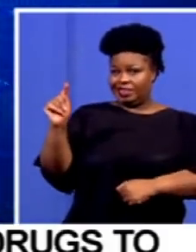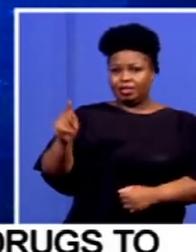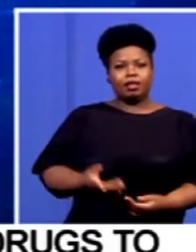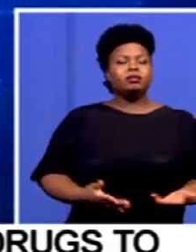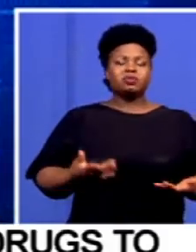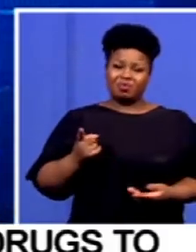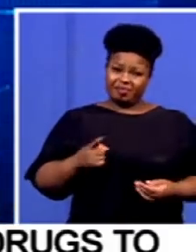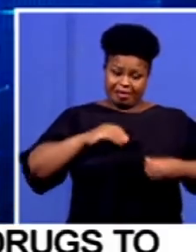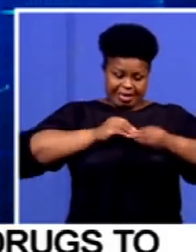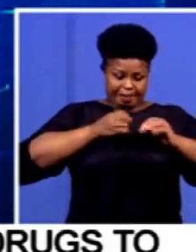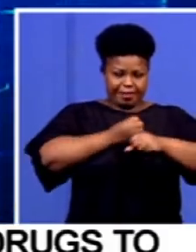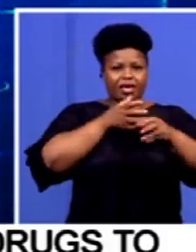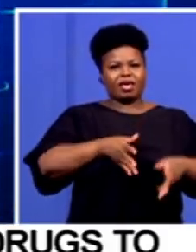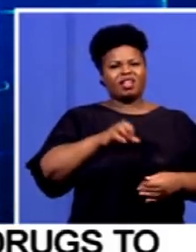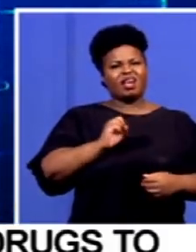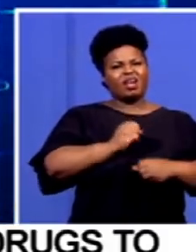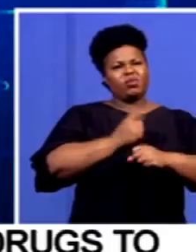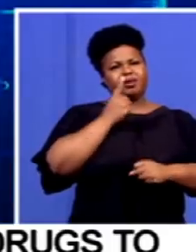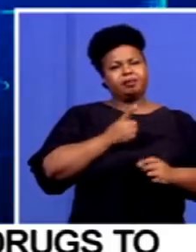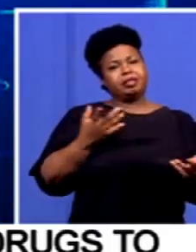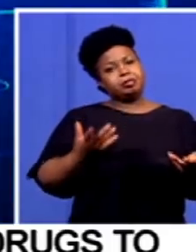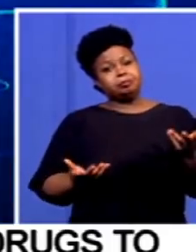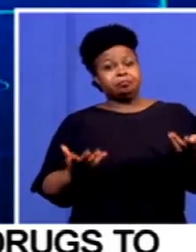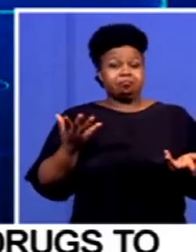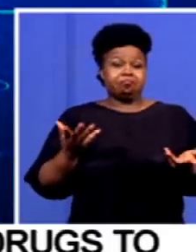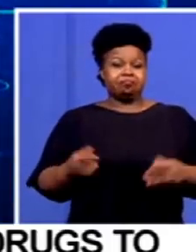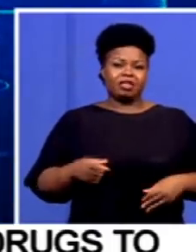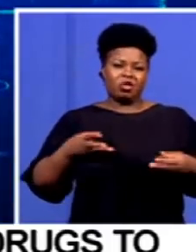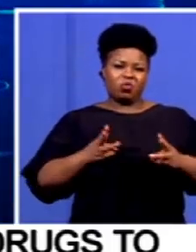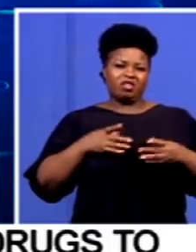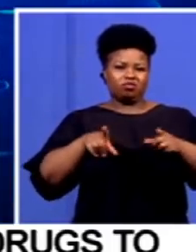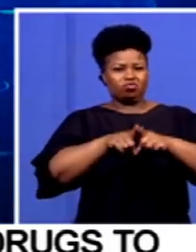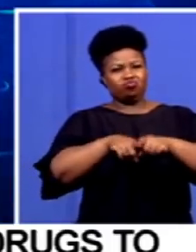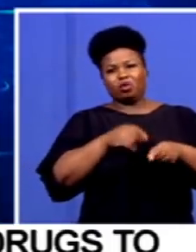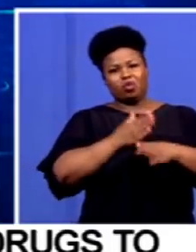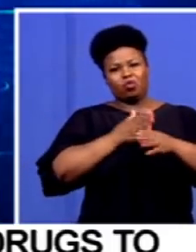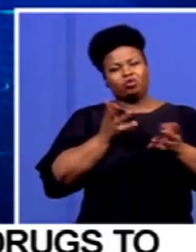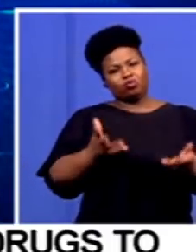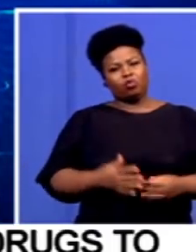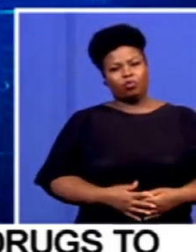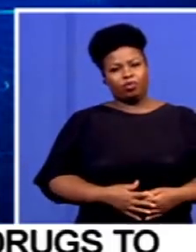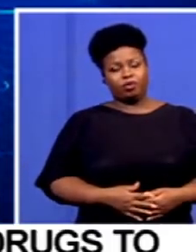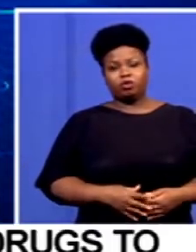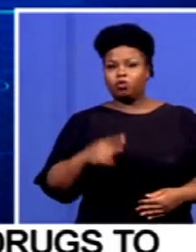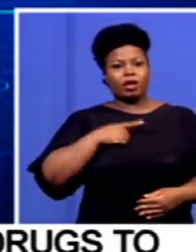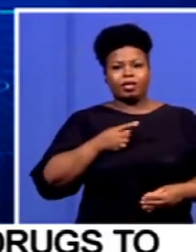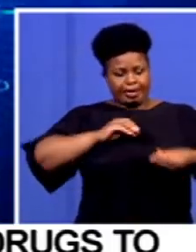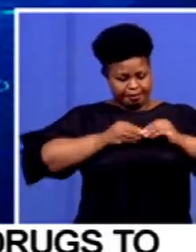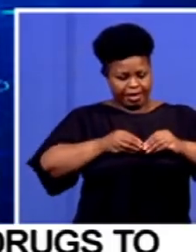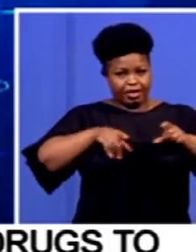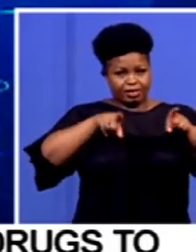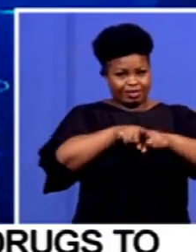So this is some of the way these drug syndicates are operating. They don't